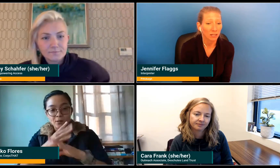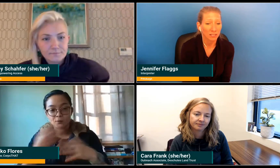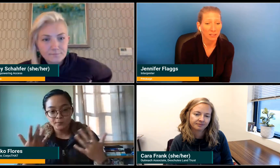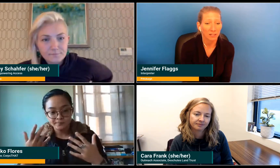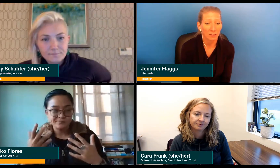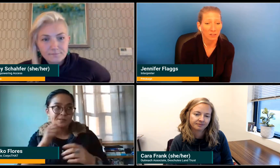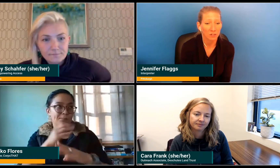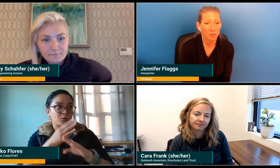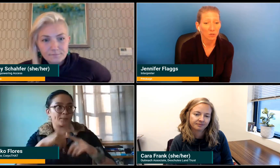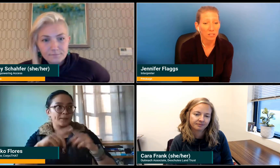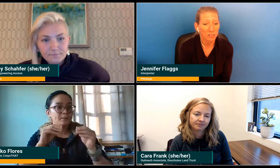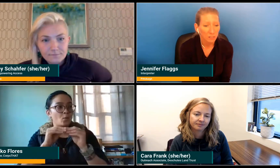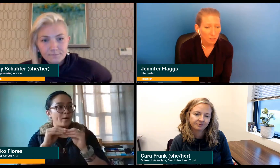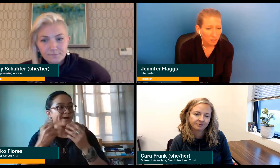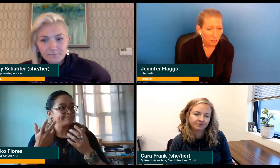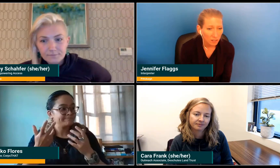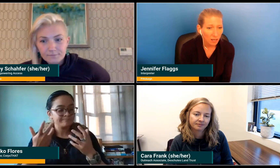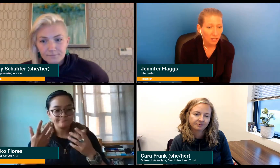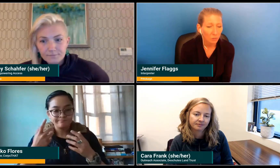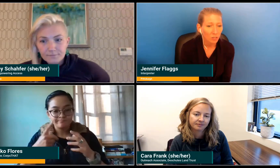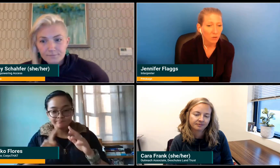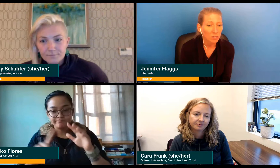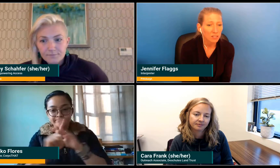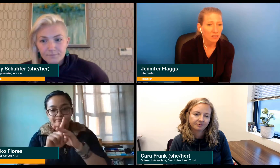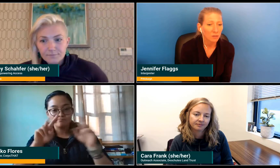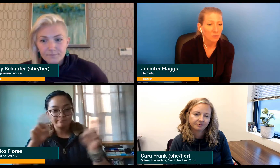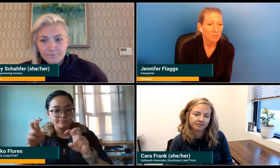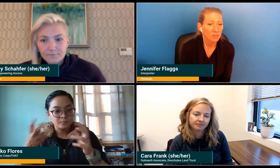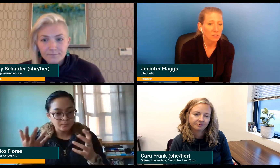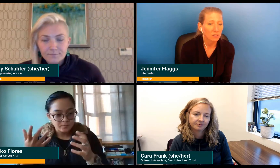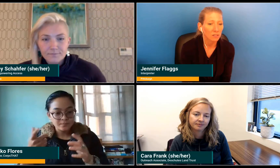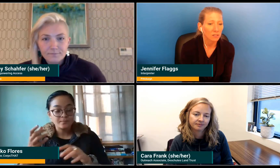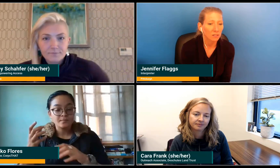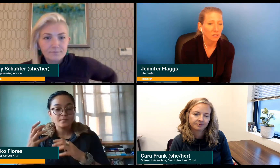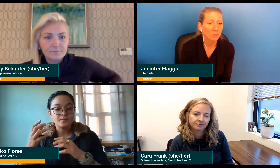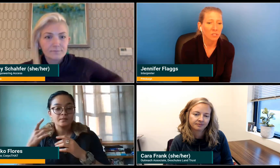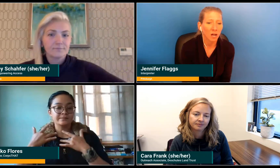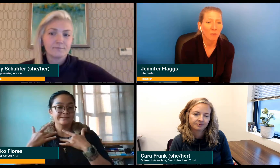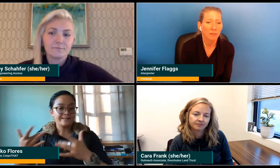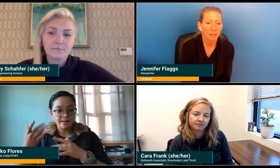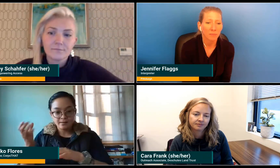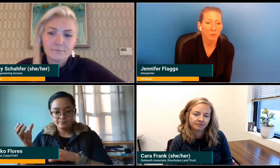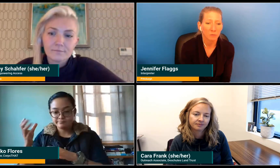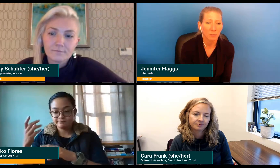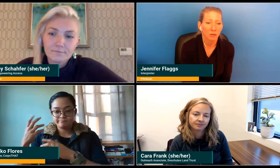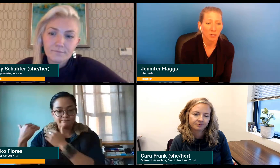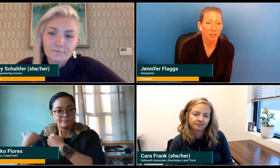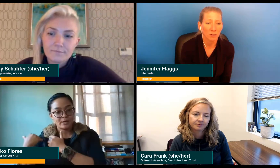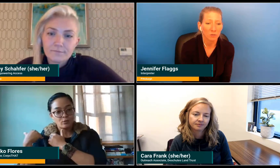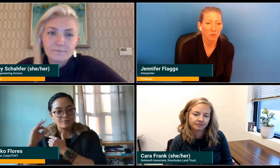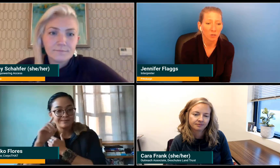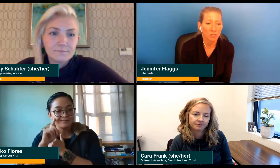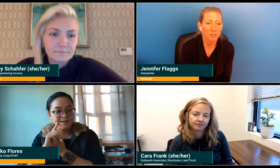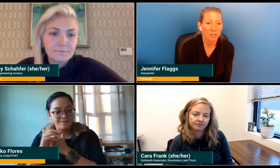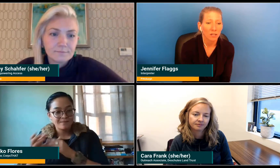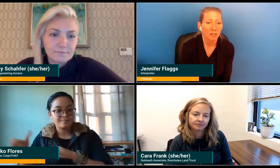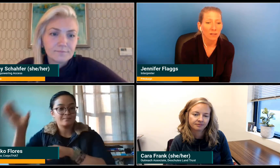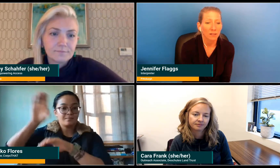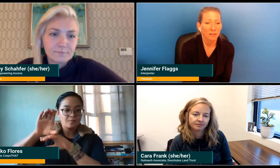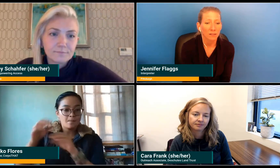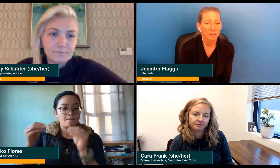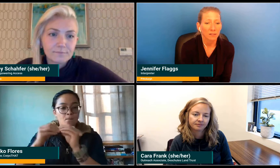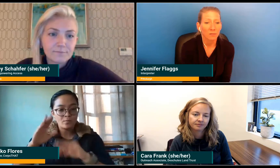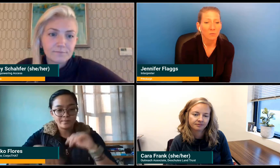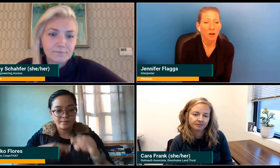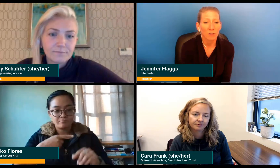we collected their stories, and we noticed that there was a common theme that was appearing in those stories,